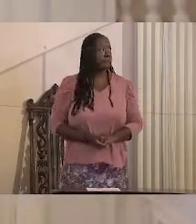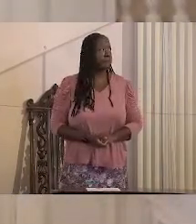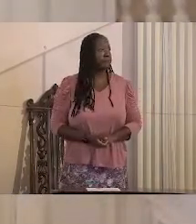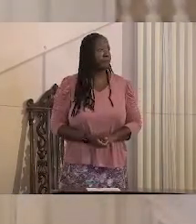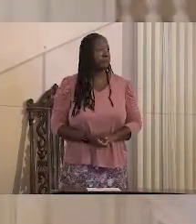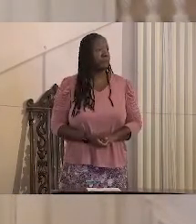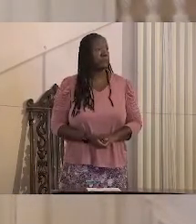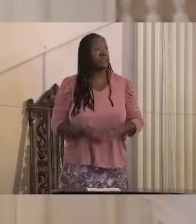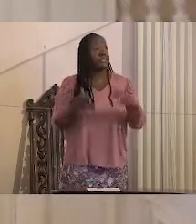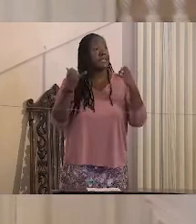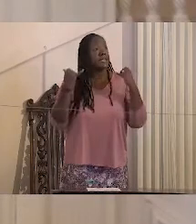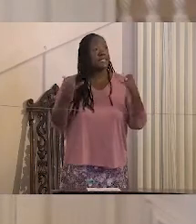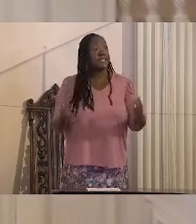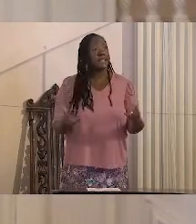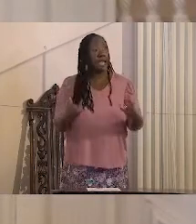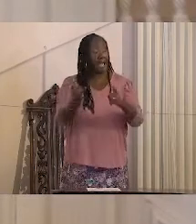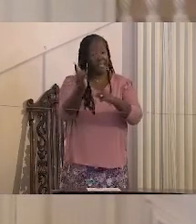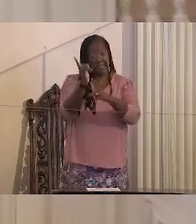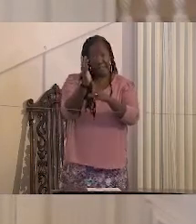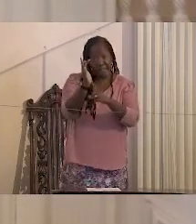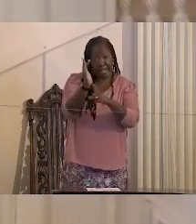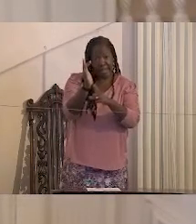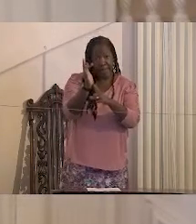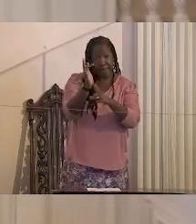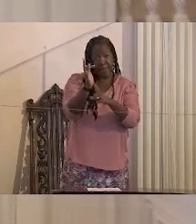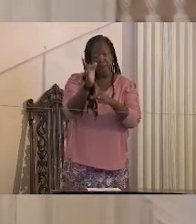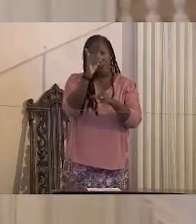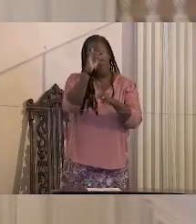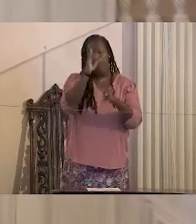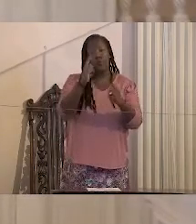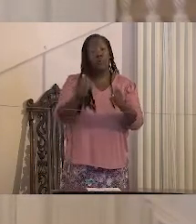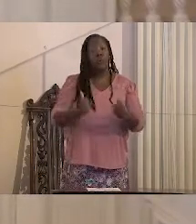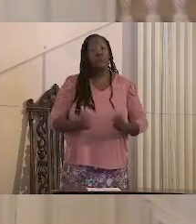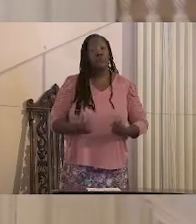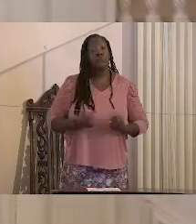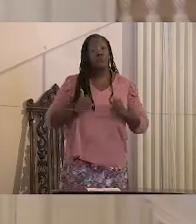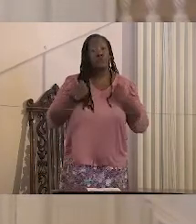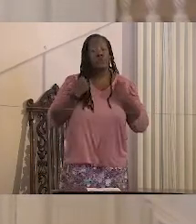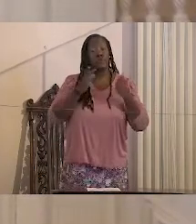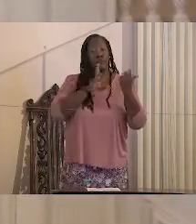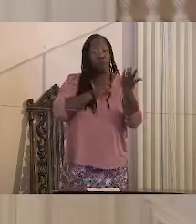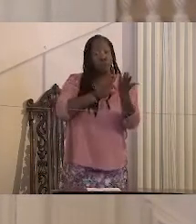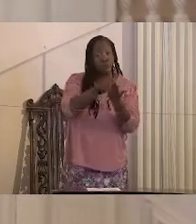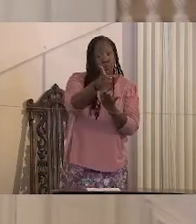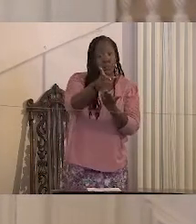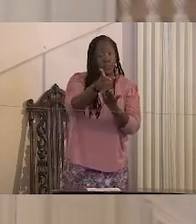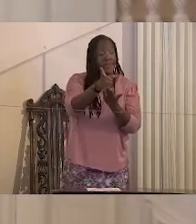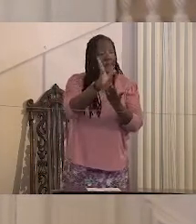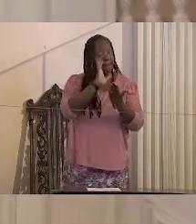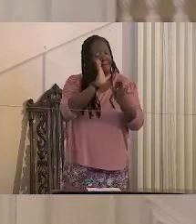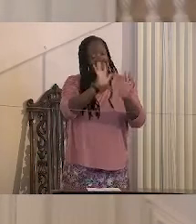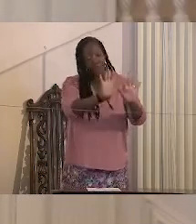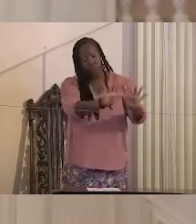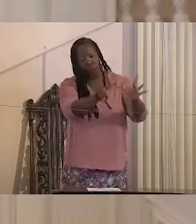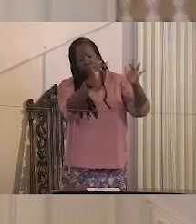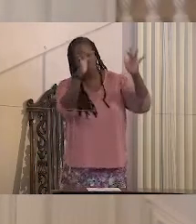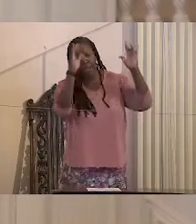Today we kindle this flame for the light of truth. May it shine brightly on